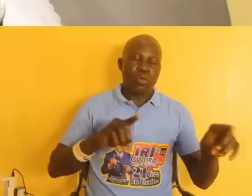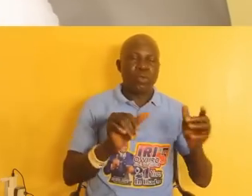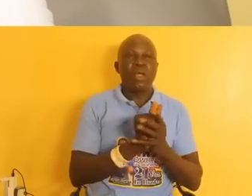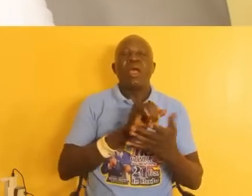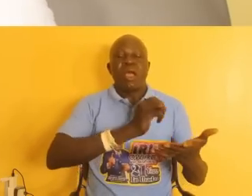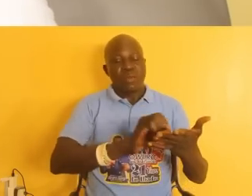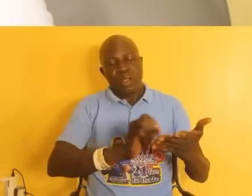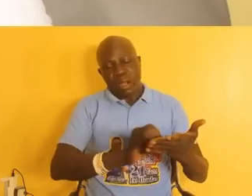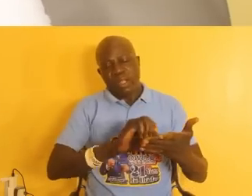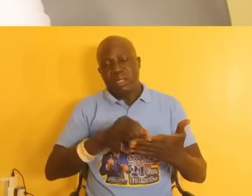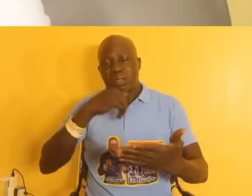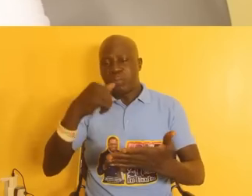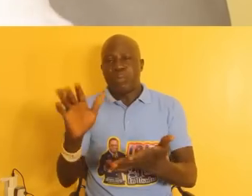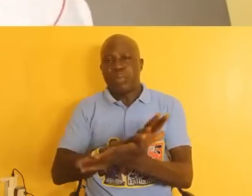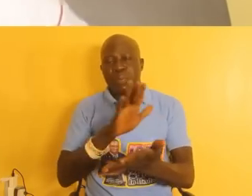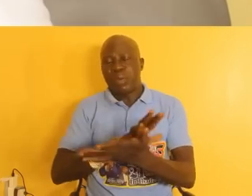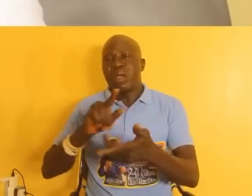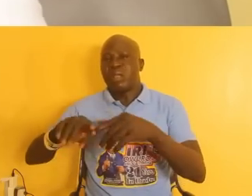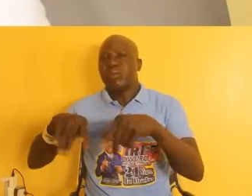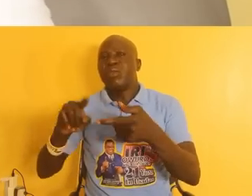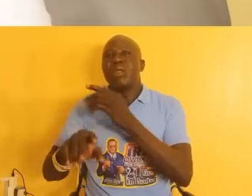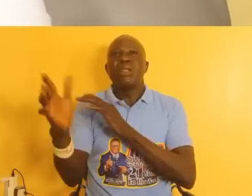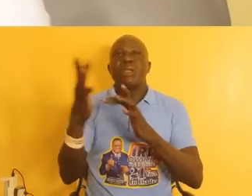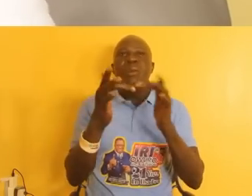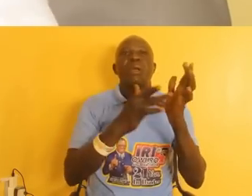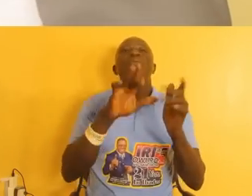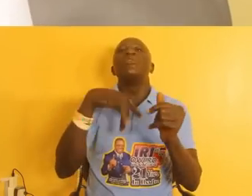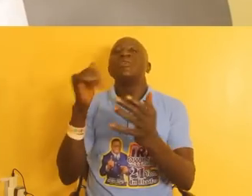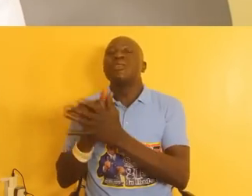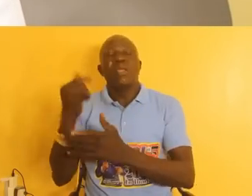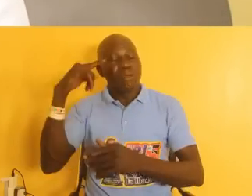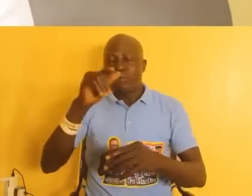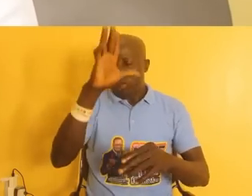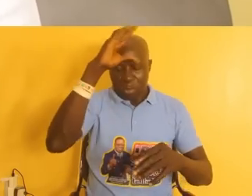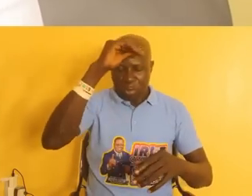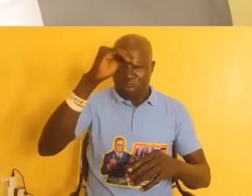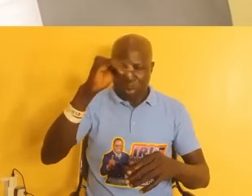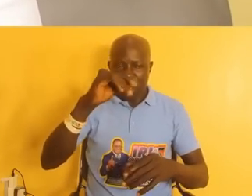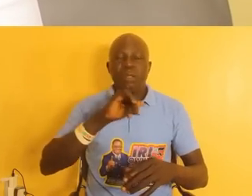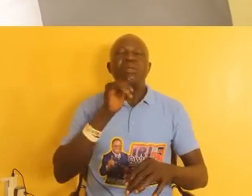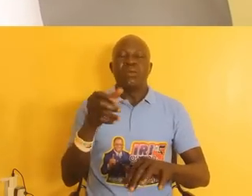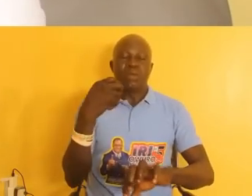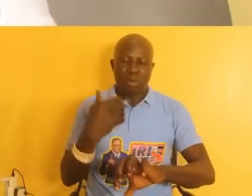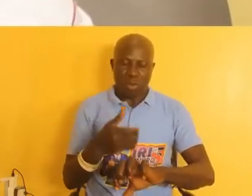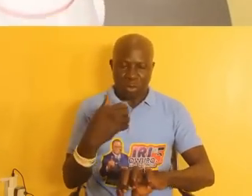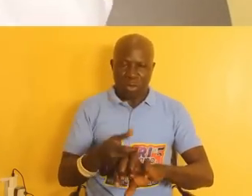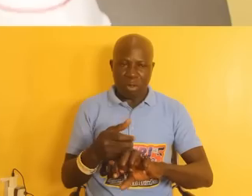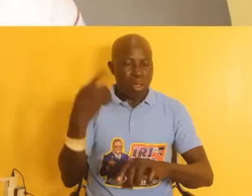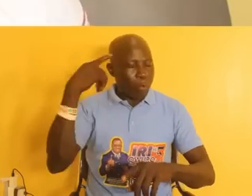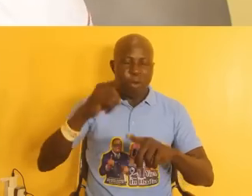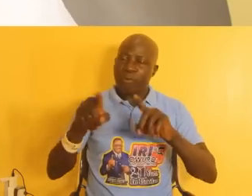The things that no man can do, the things that are very tough for man, write it unto the feet of God. The Bible says, for man, it may be